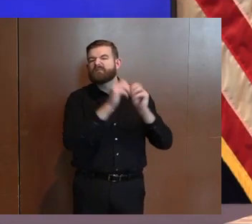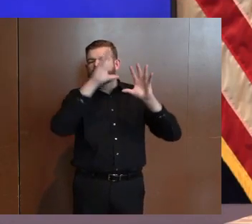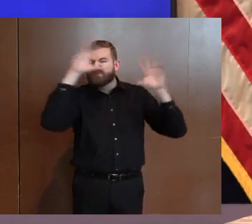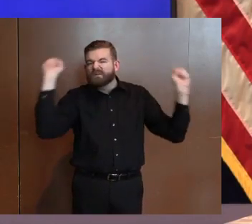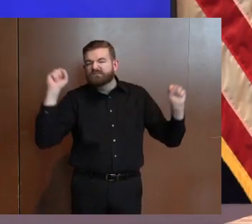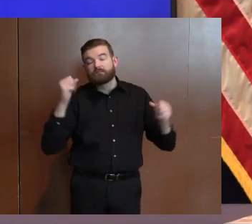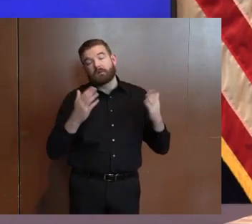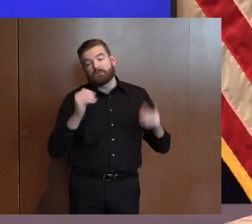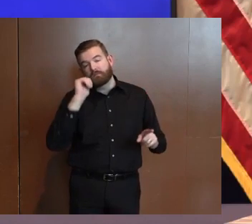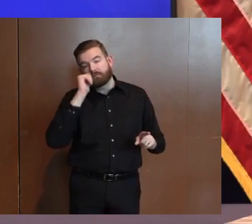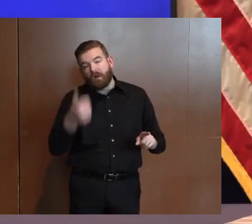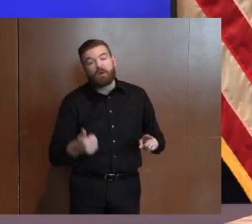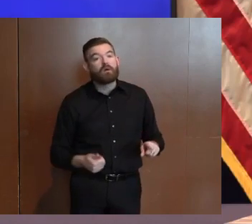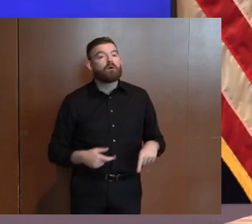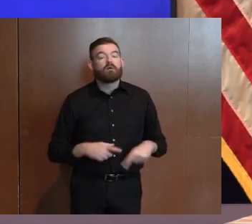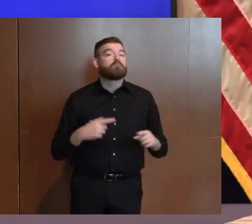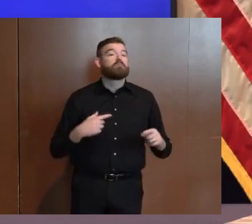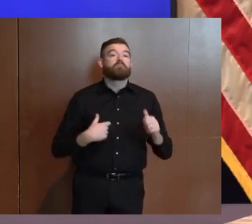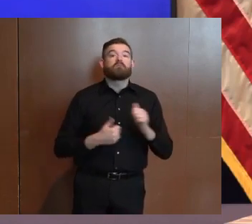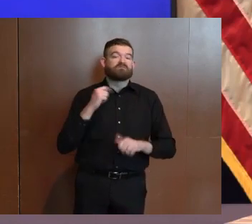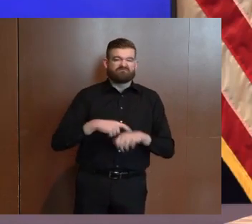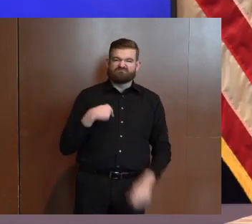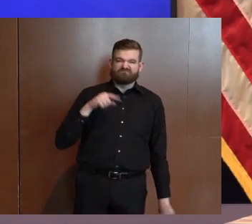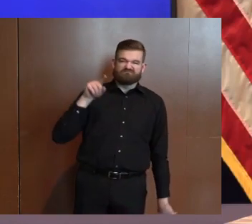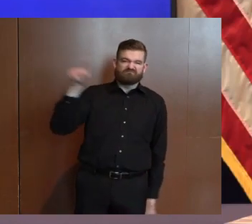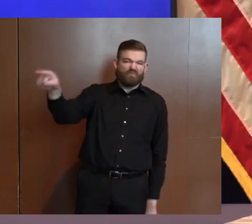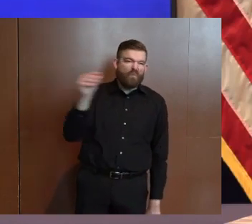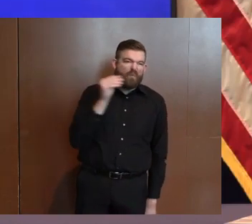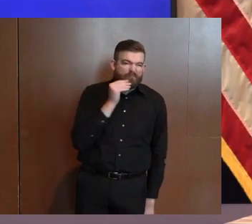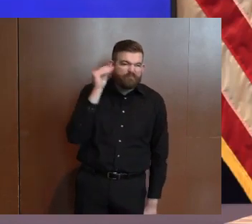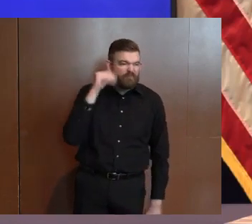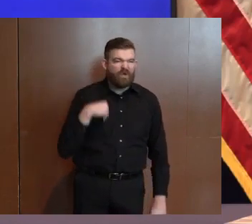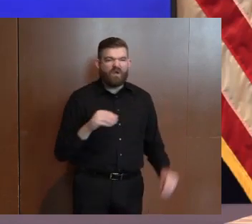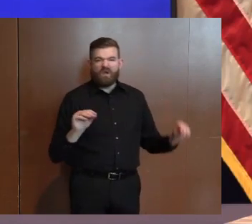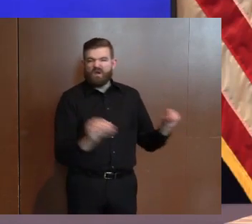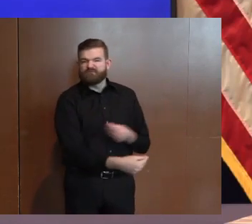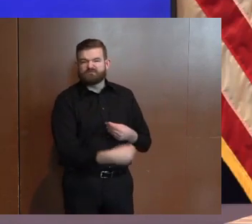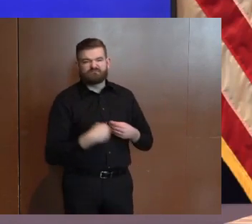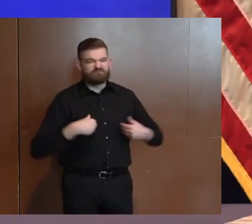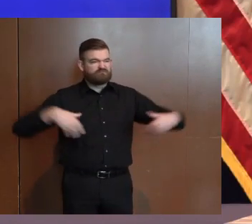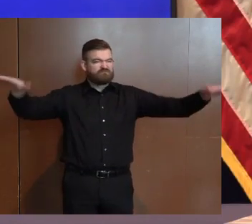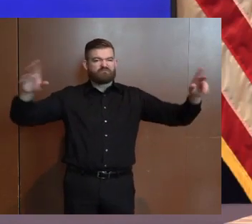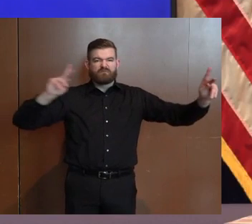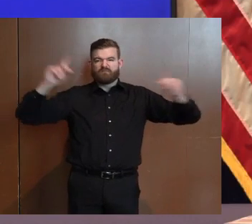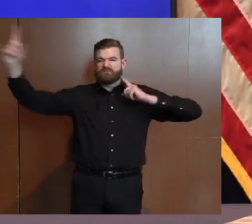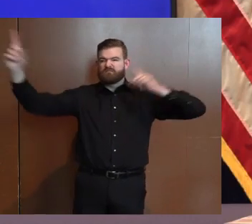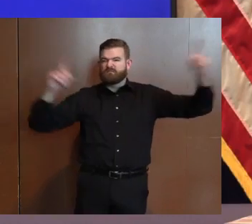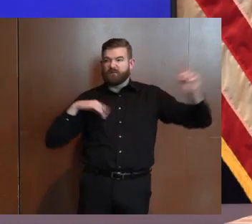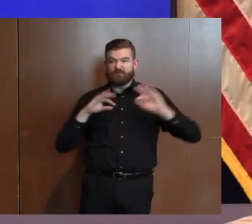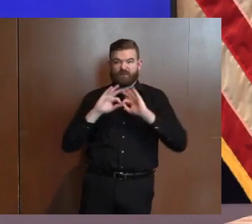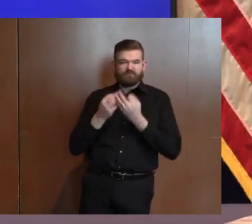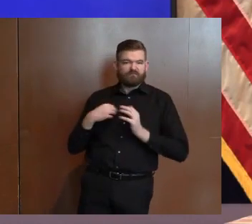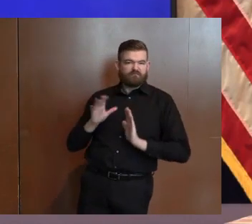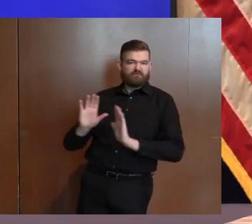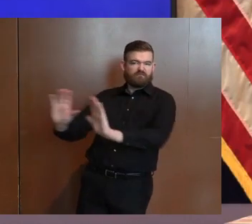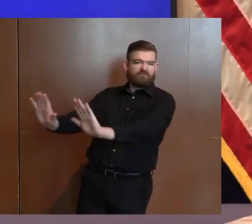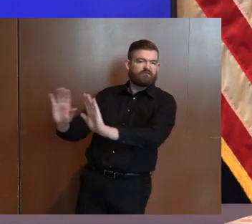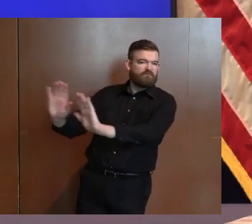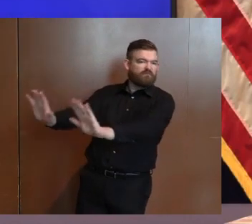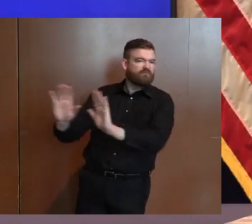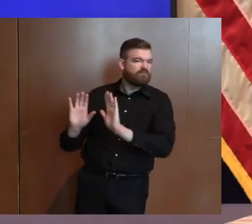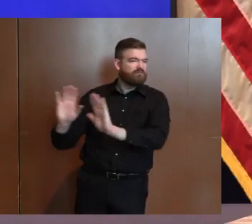at home or I'm in my office far from any other persons, including members of my family. We've burned through, over the past